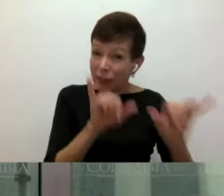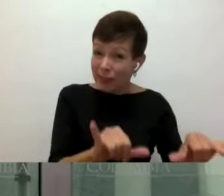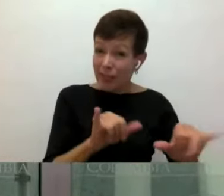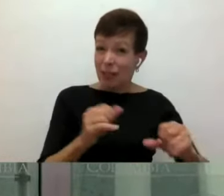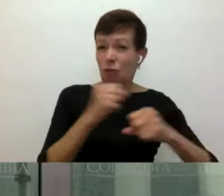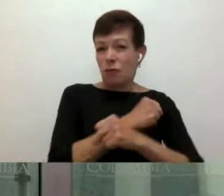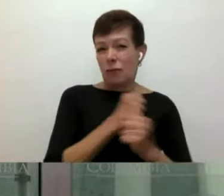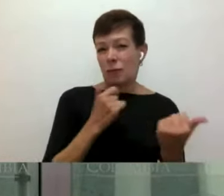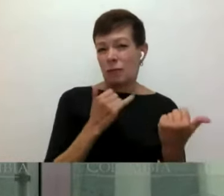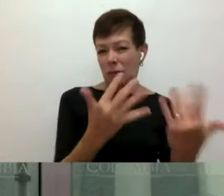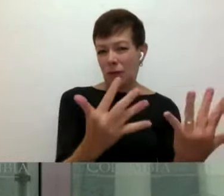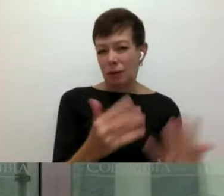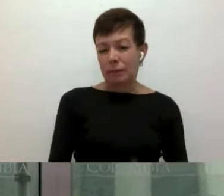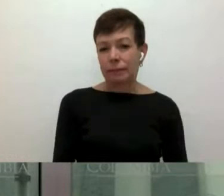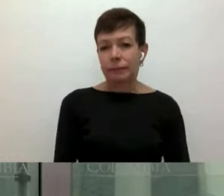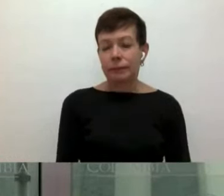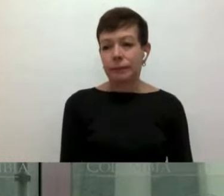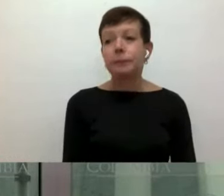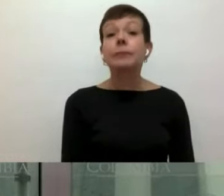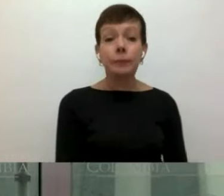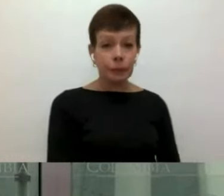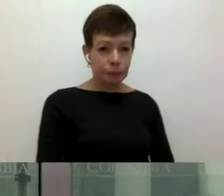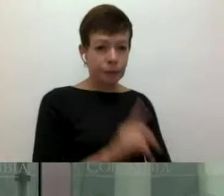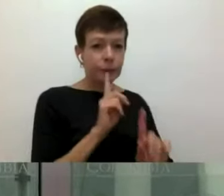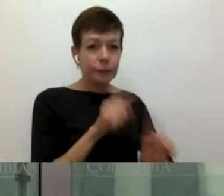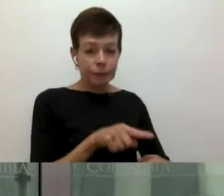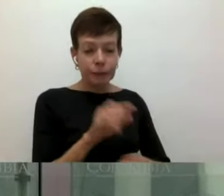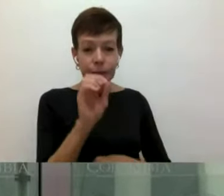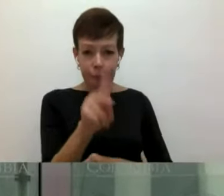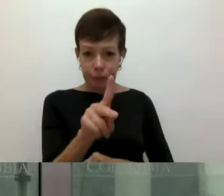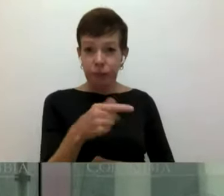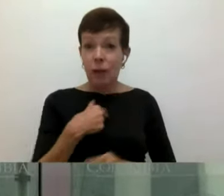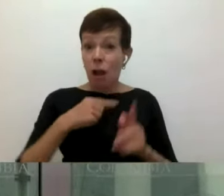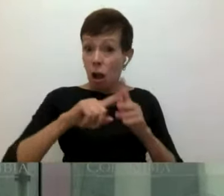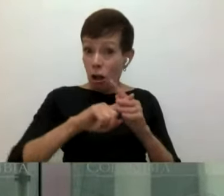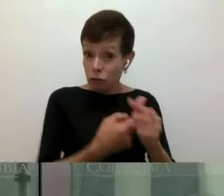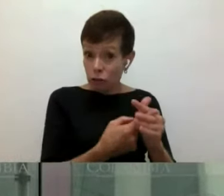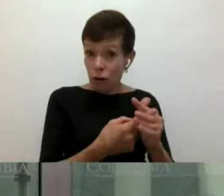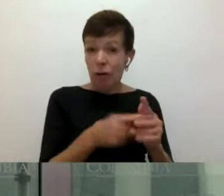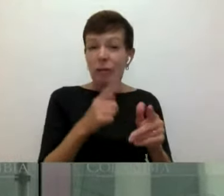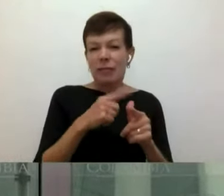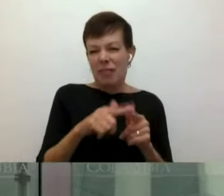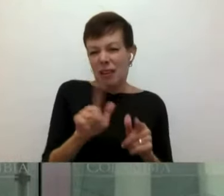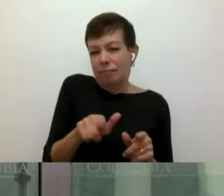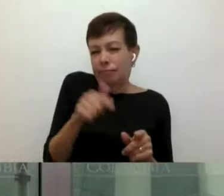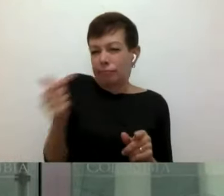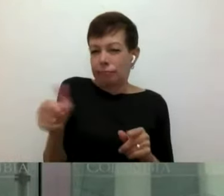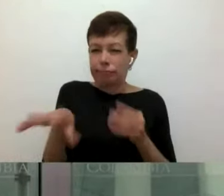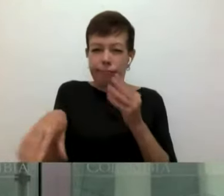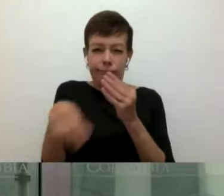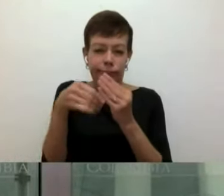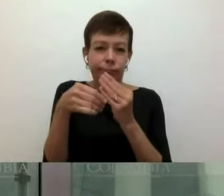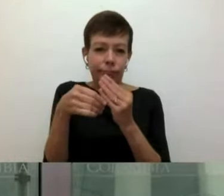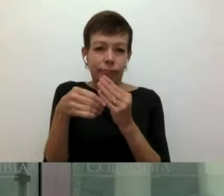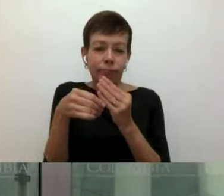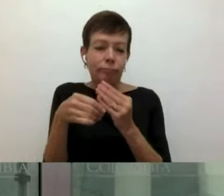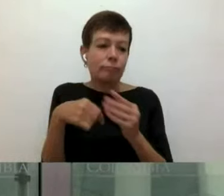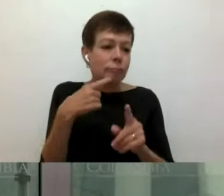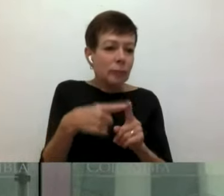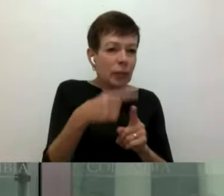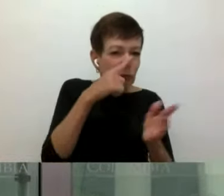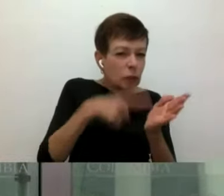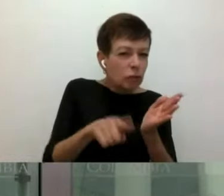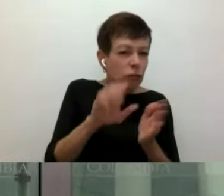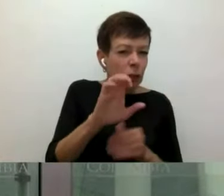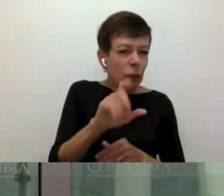these people in the shoe shop will be offered compensation as well. Okay. I'll start off on the question. I'll give Minister Ralston a chance